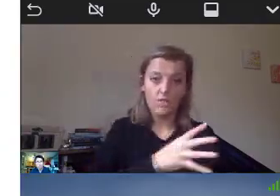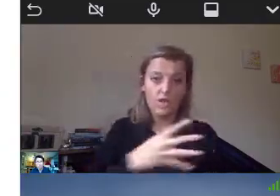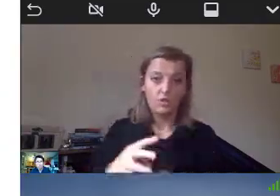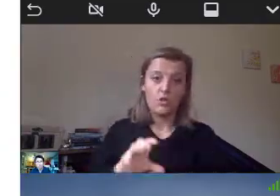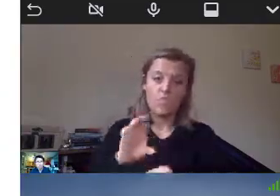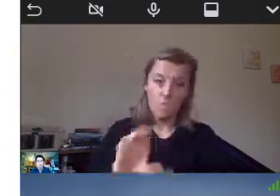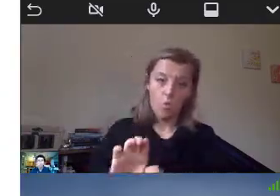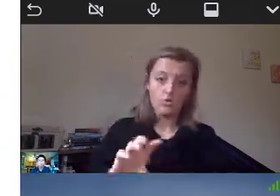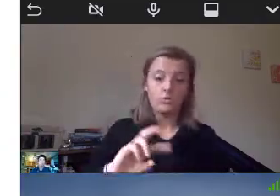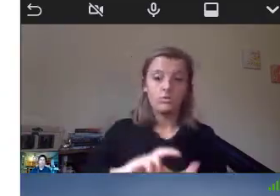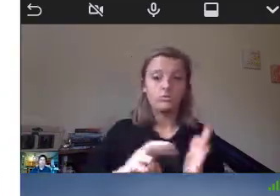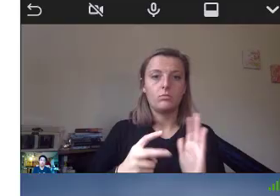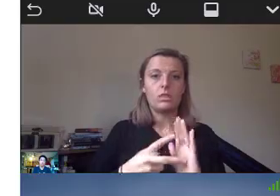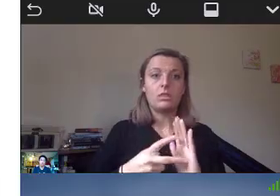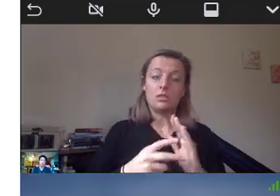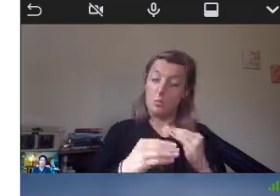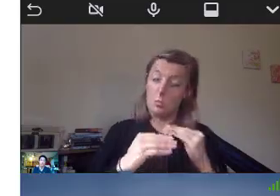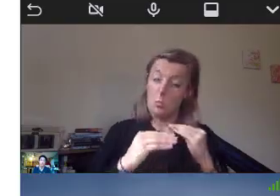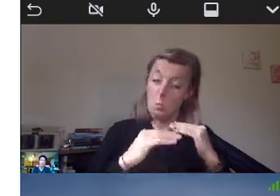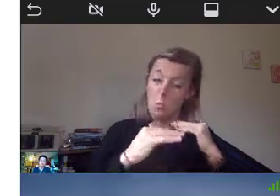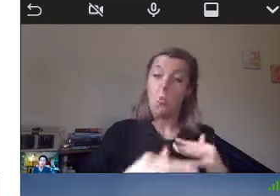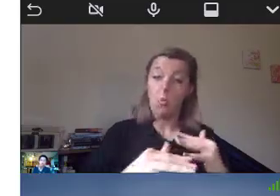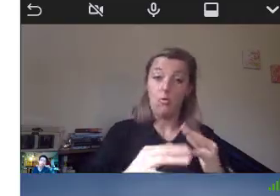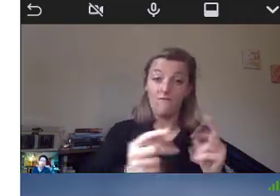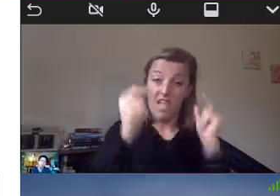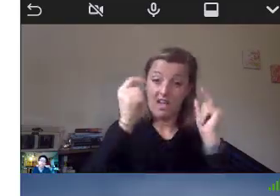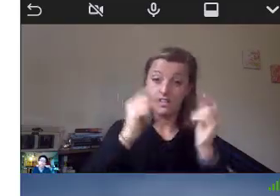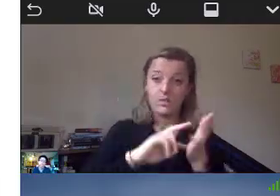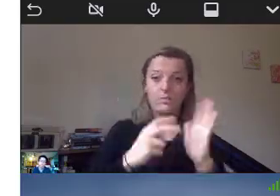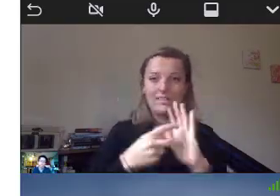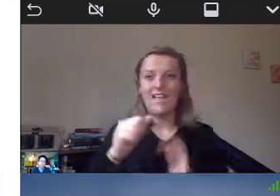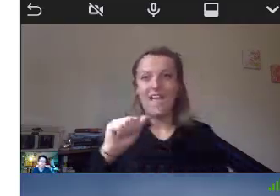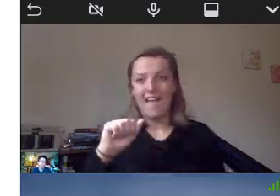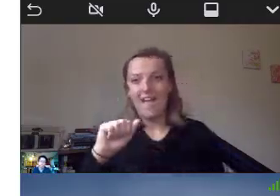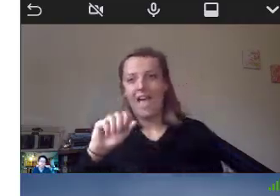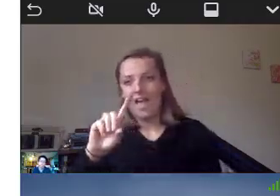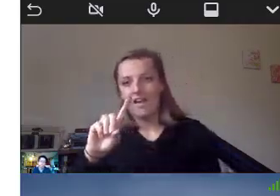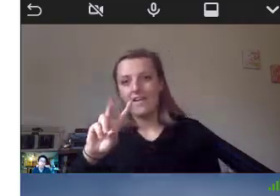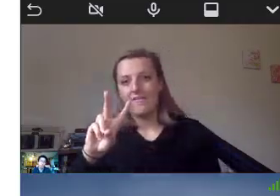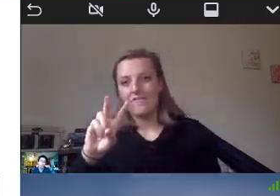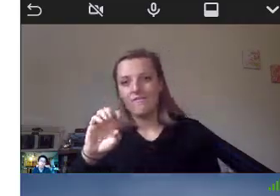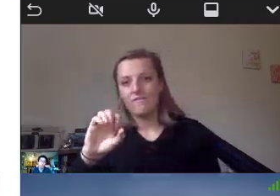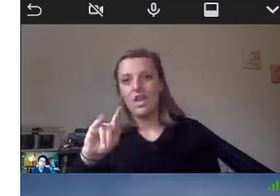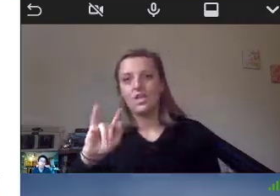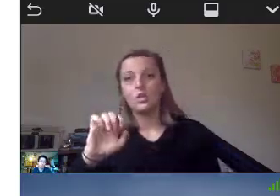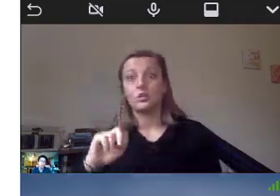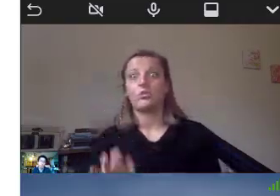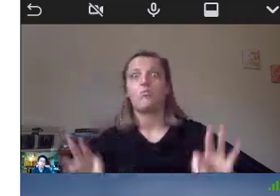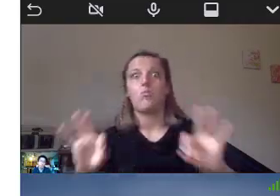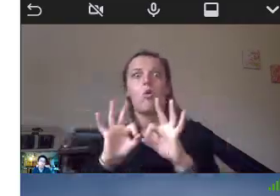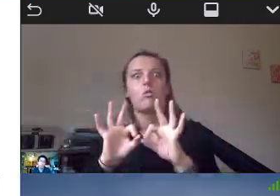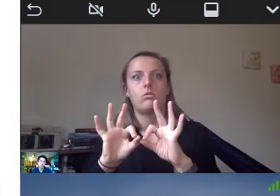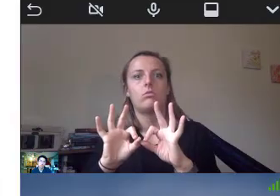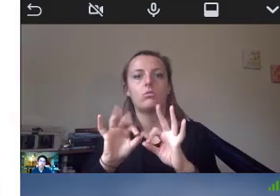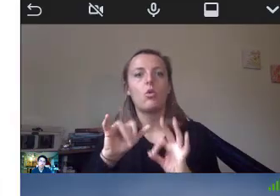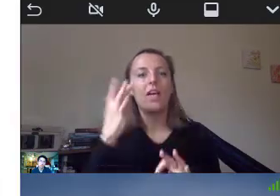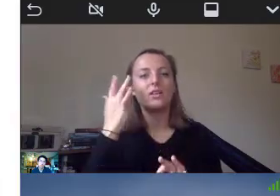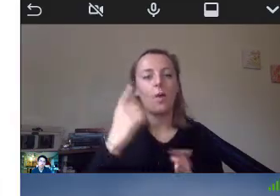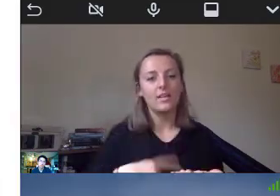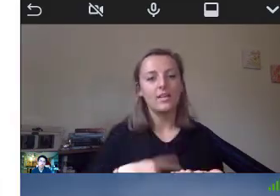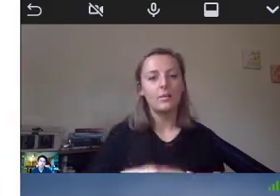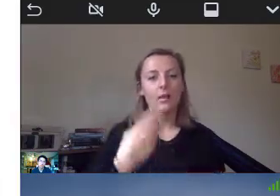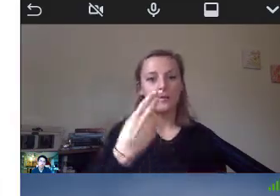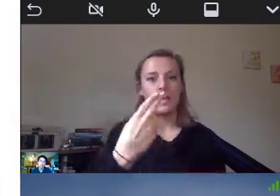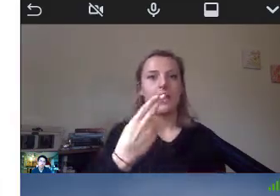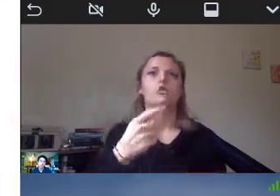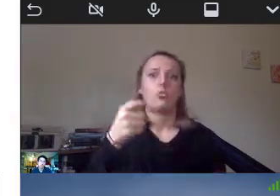important. Right, so that's why H changes a lot. It kind of tells us, in some part, what the relative